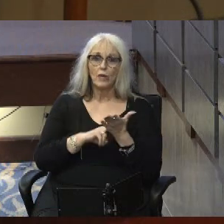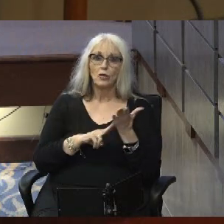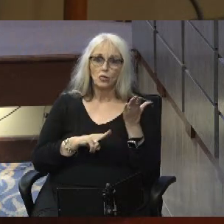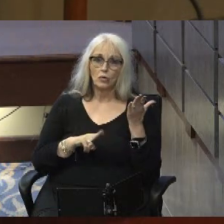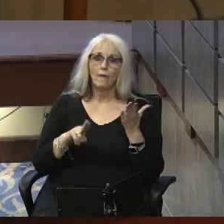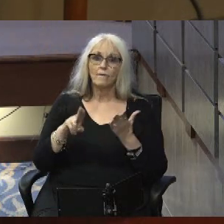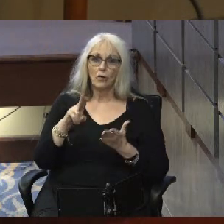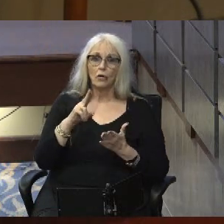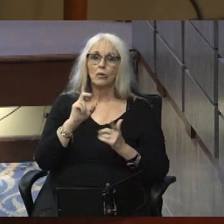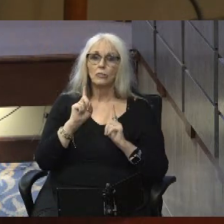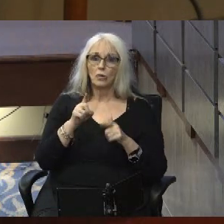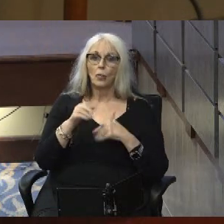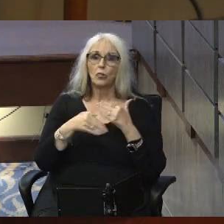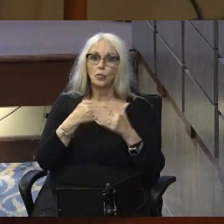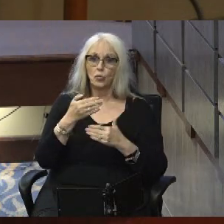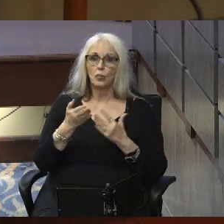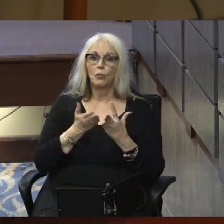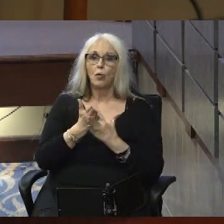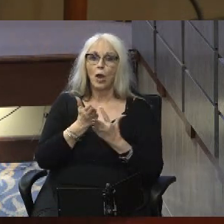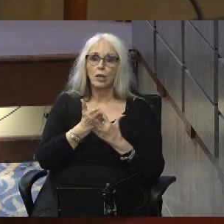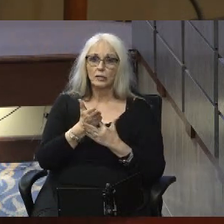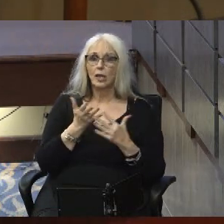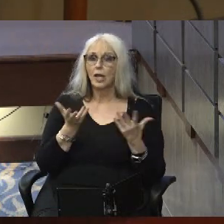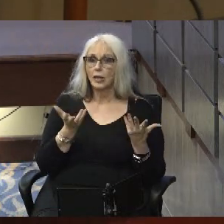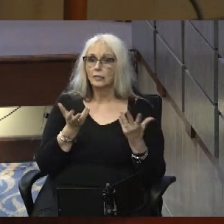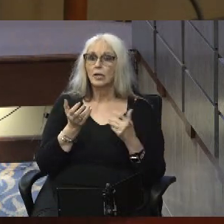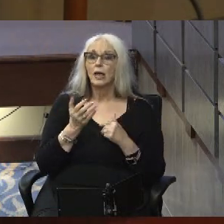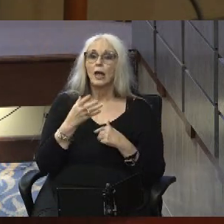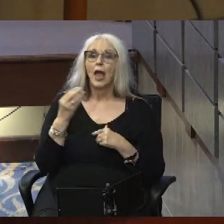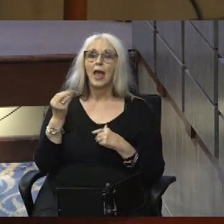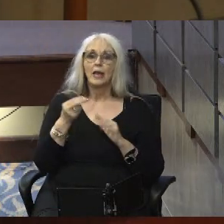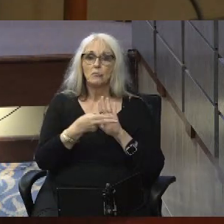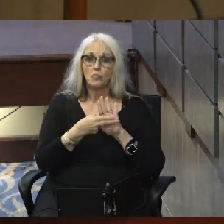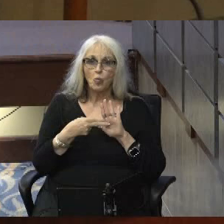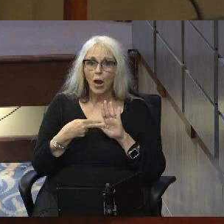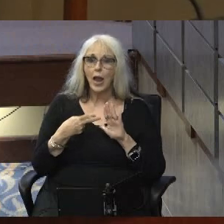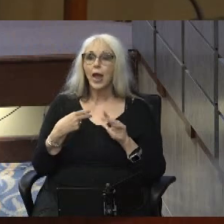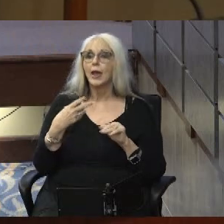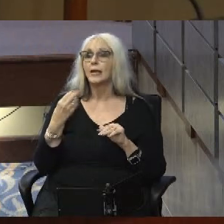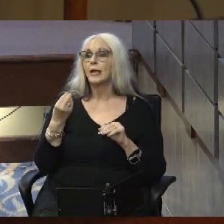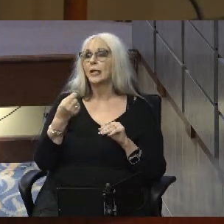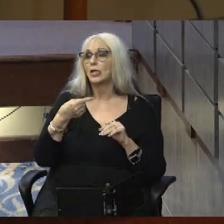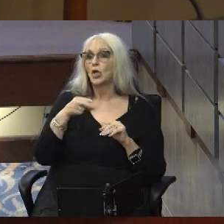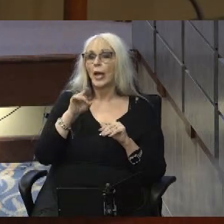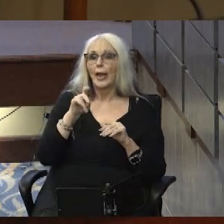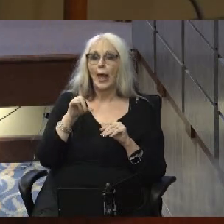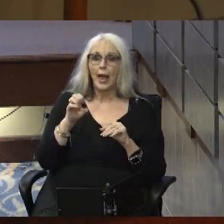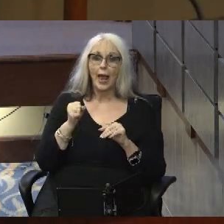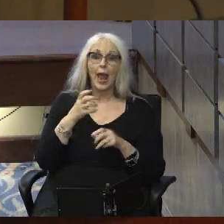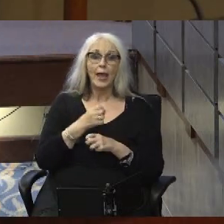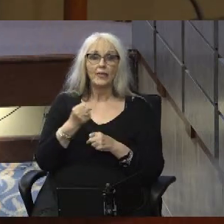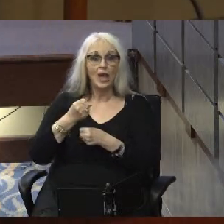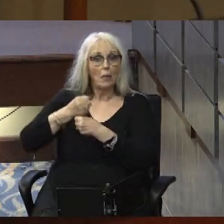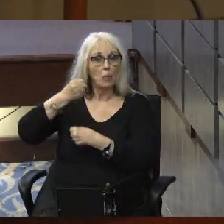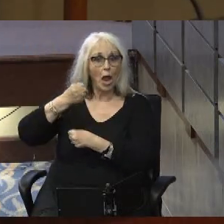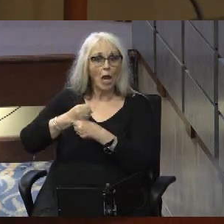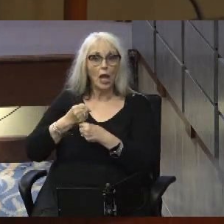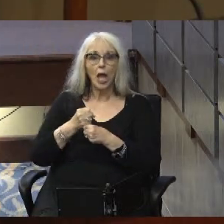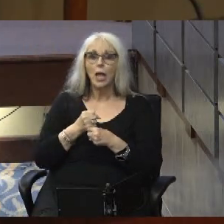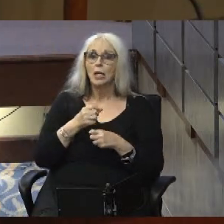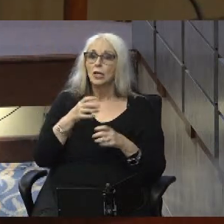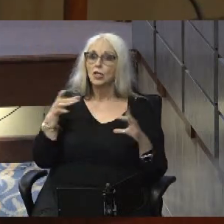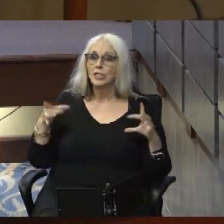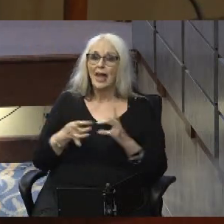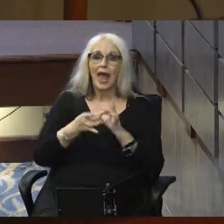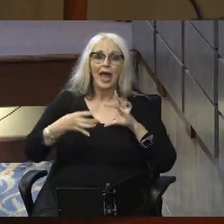this process, in having consistent kind of brand guidelines and an overall umbrella to tie in all the